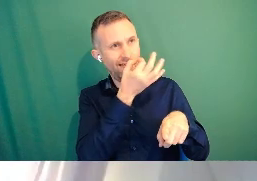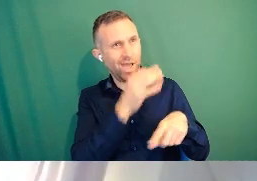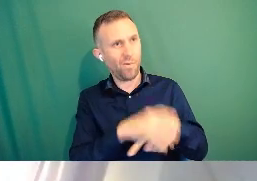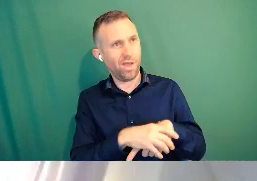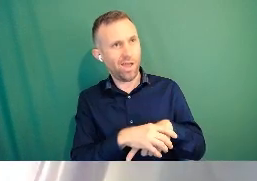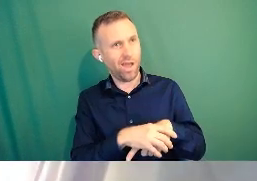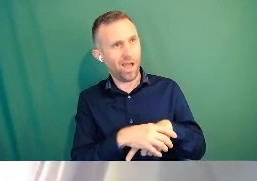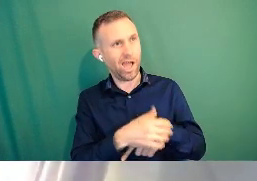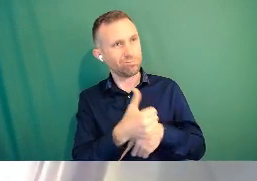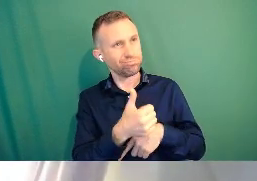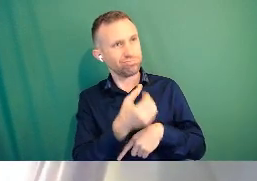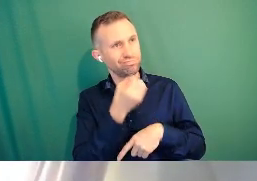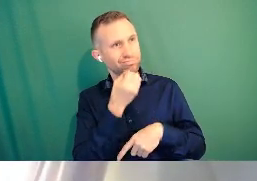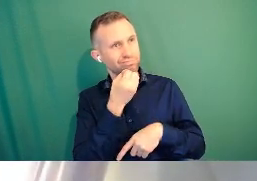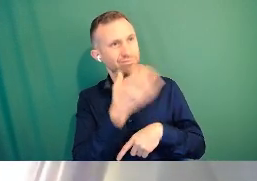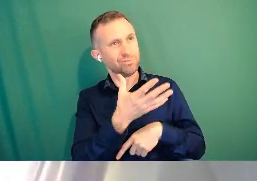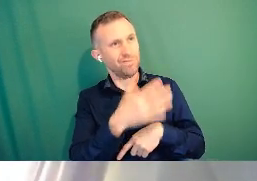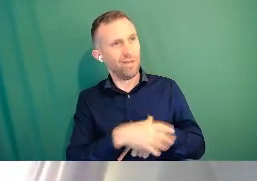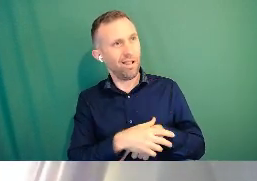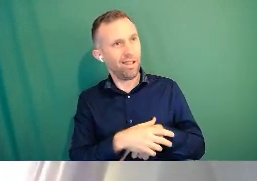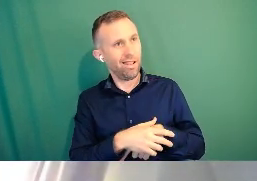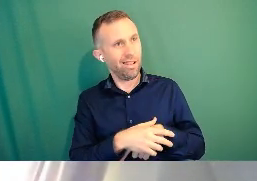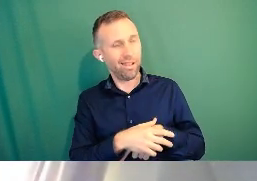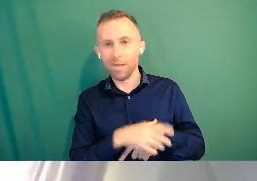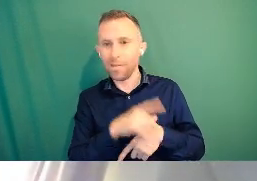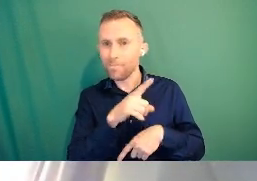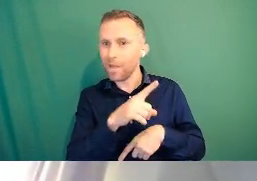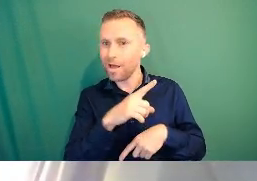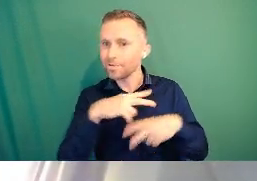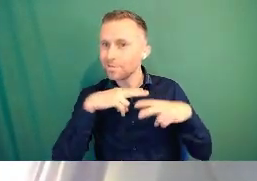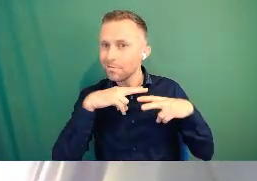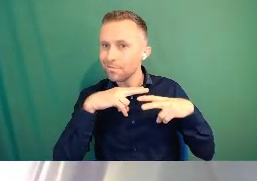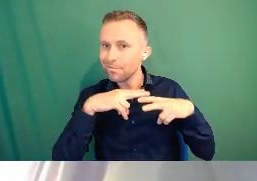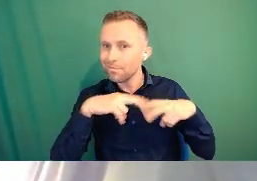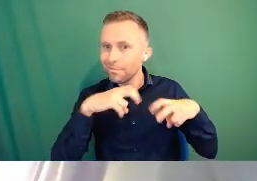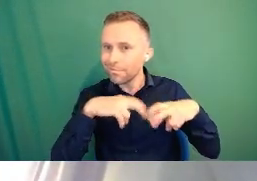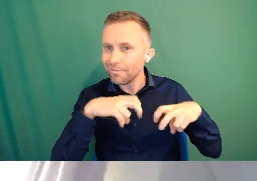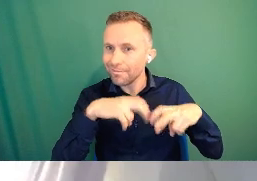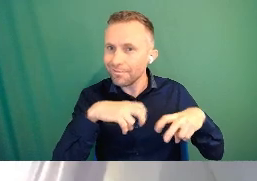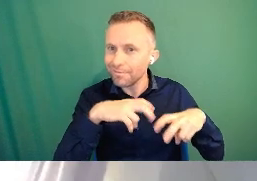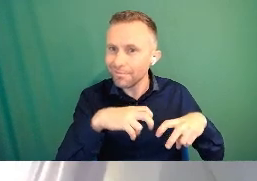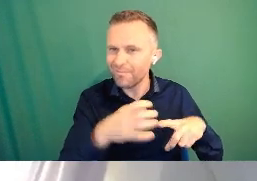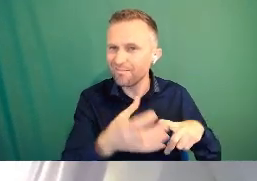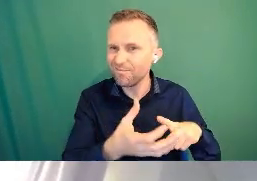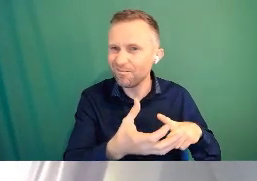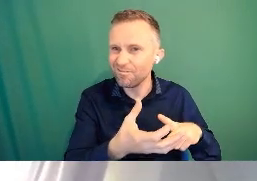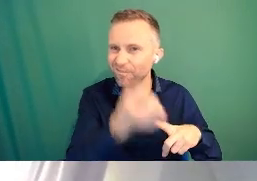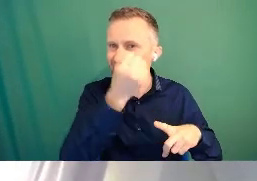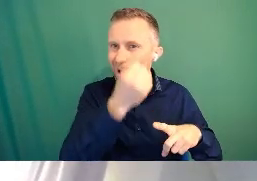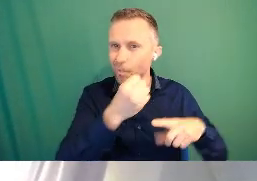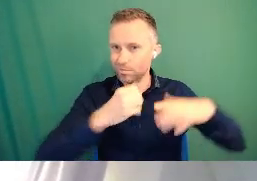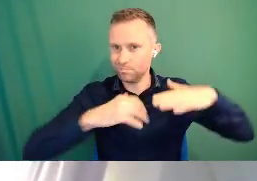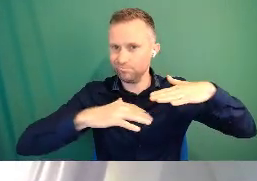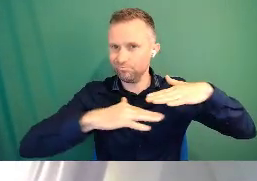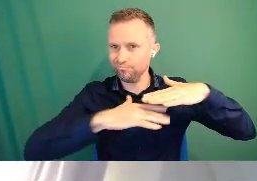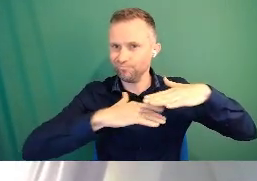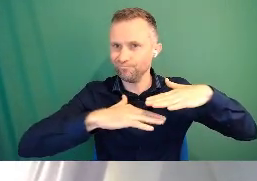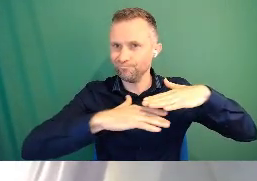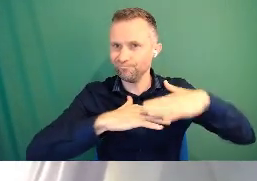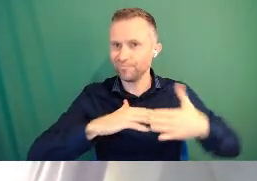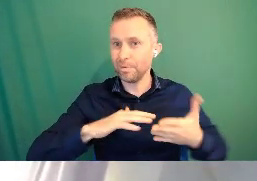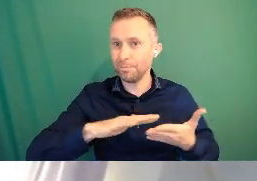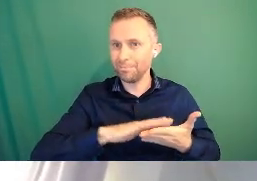a beautifully decorated on the walls. But when you look into this, so this is something that one